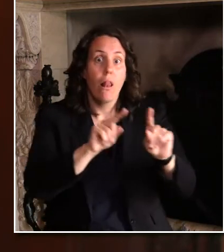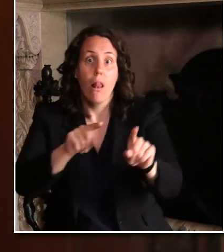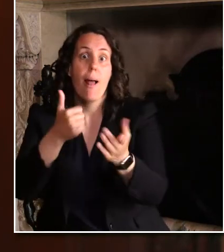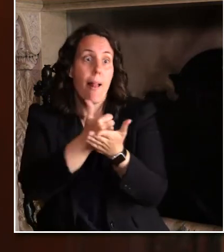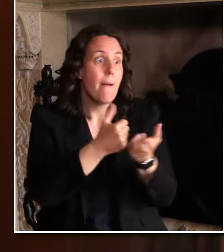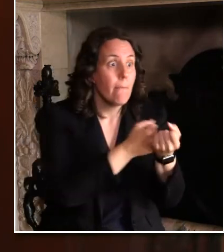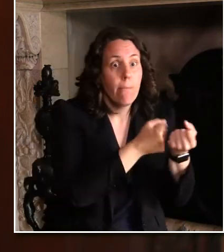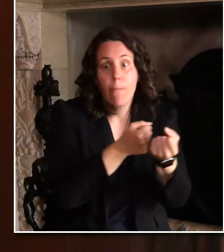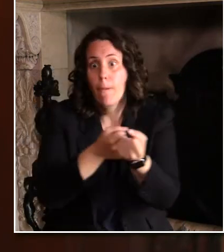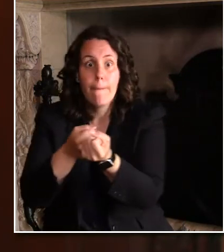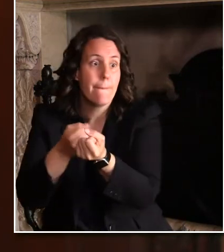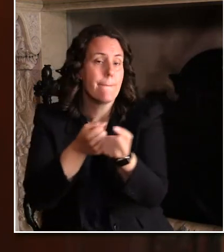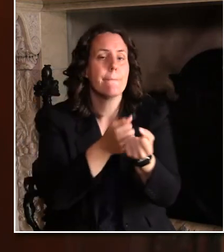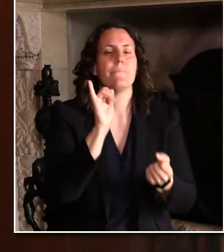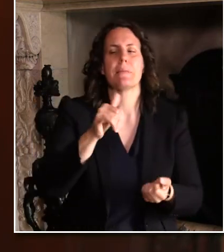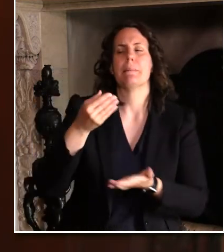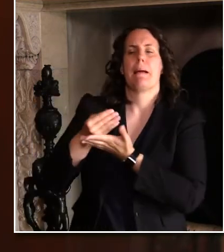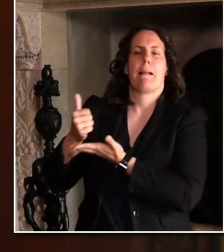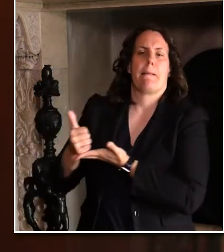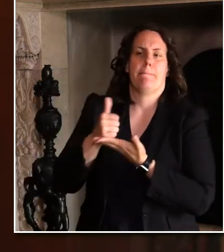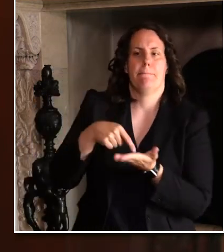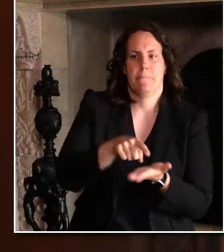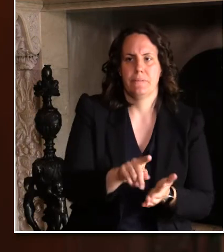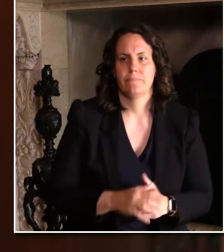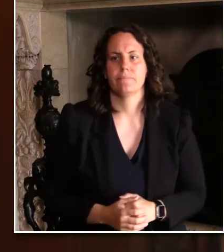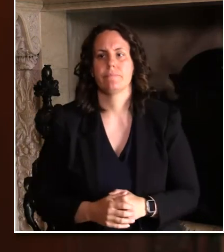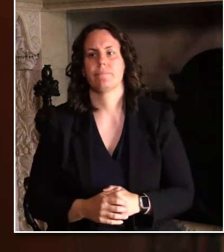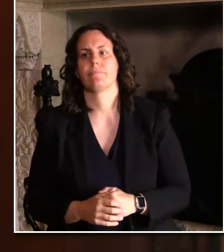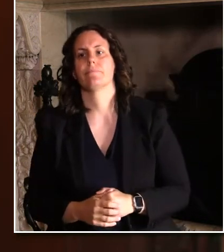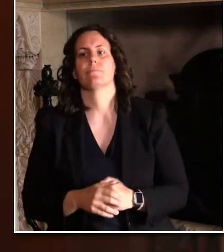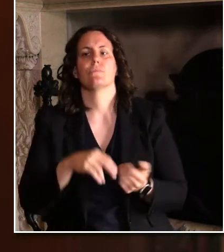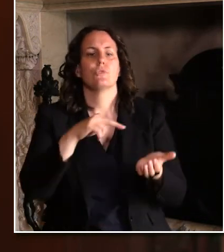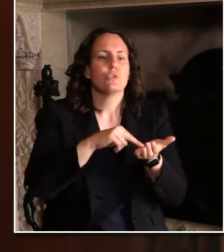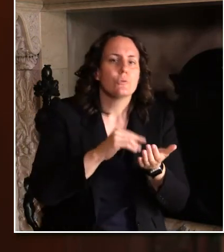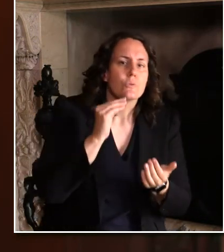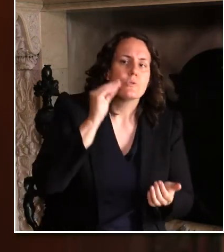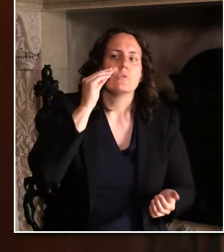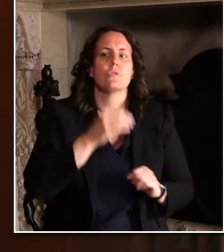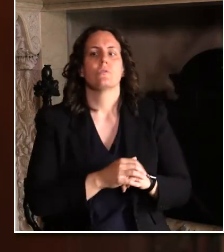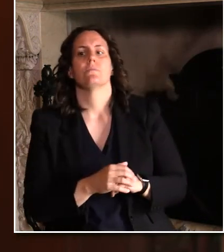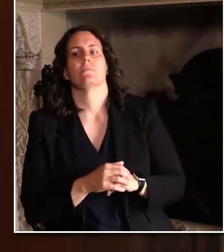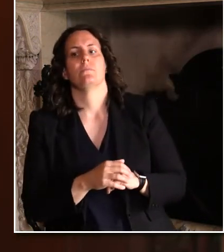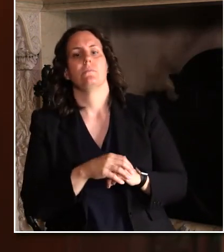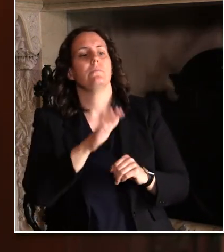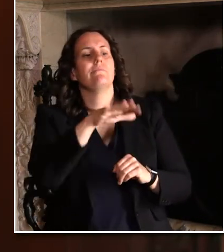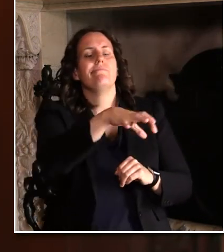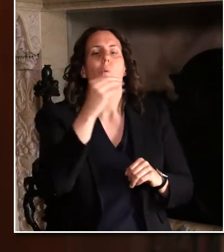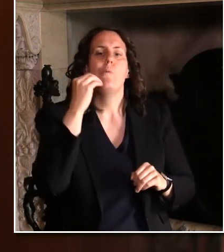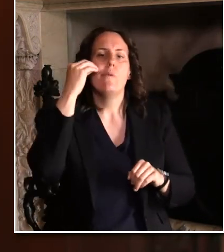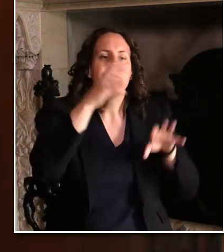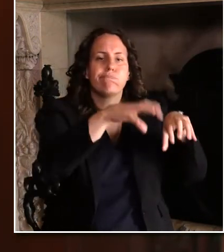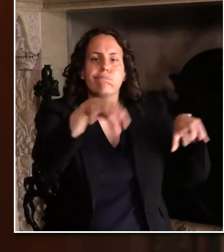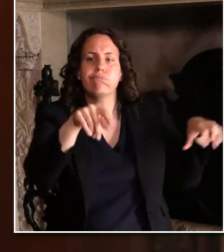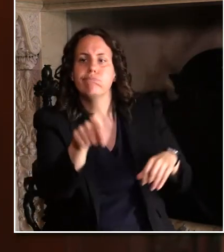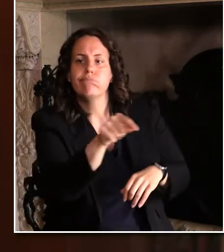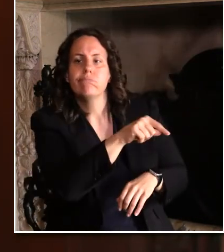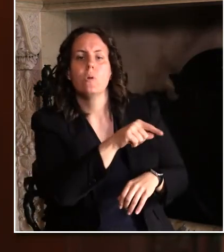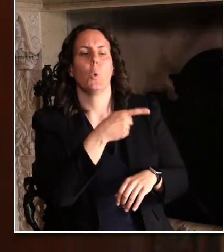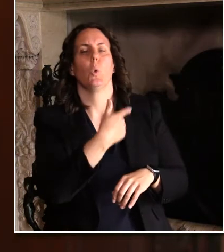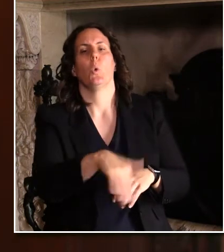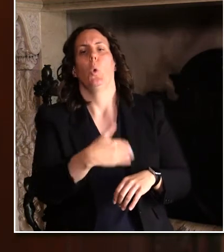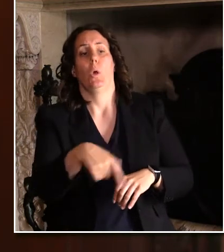care facilities and home and community-based service providers are ensuring the elderly and people with disabilities can